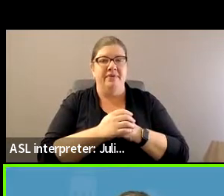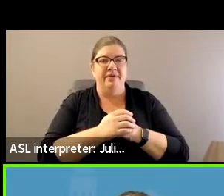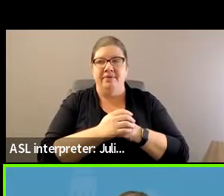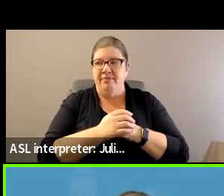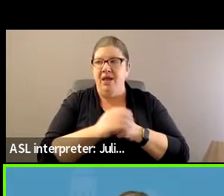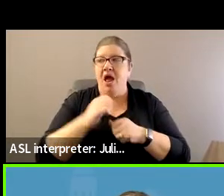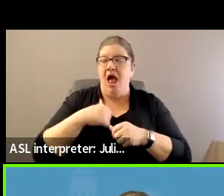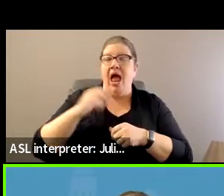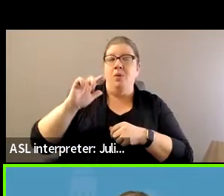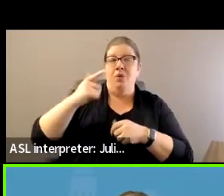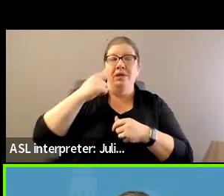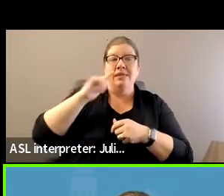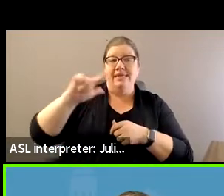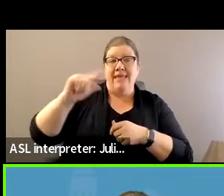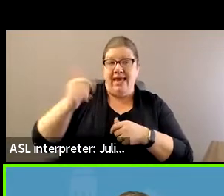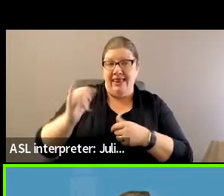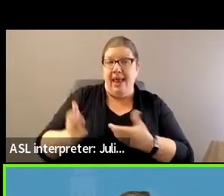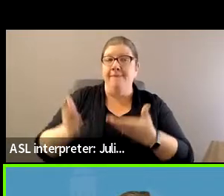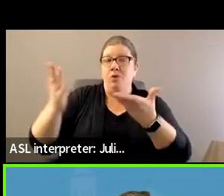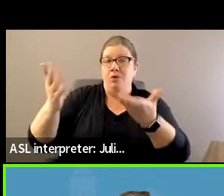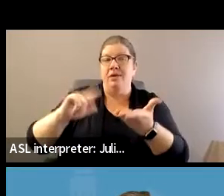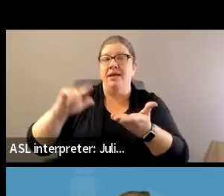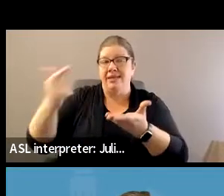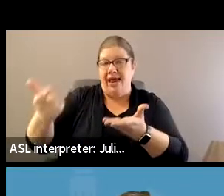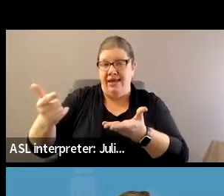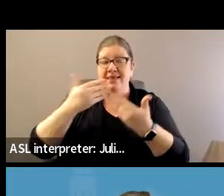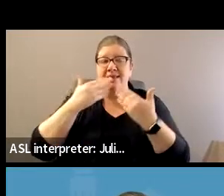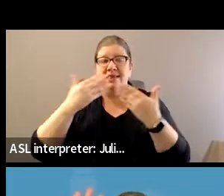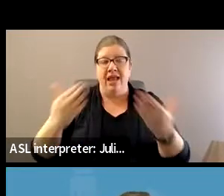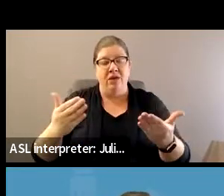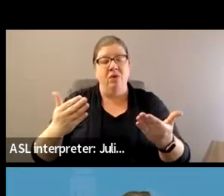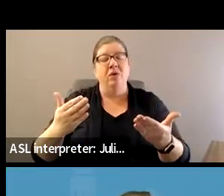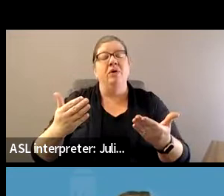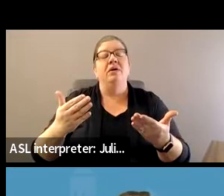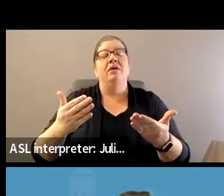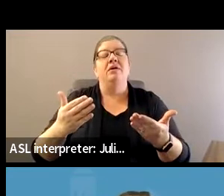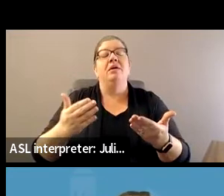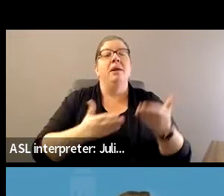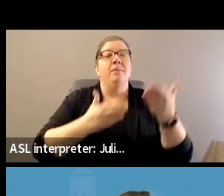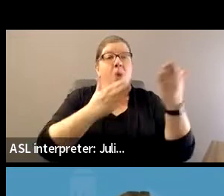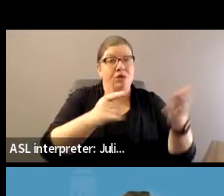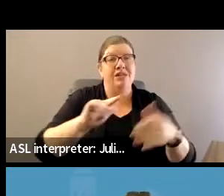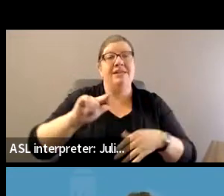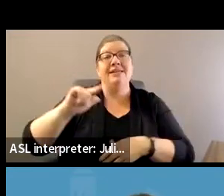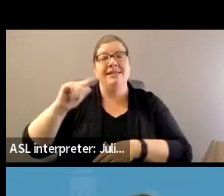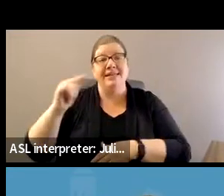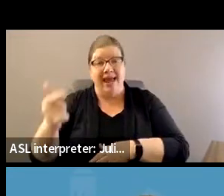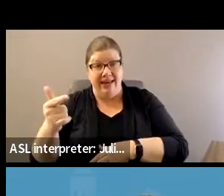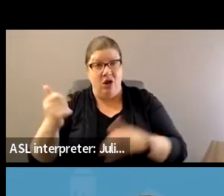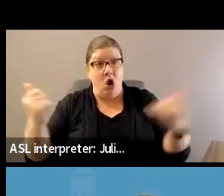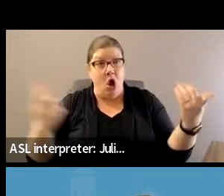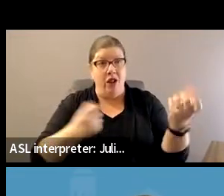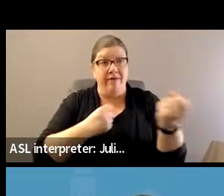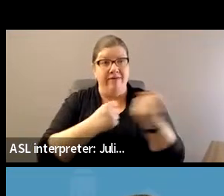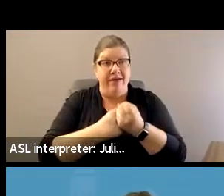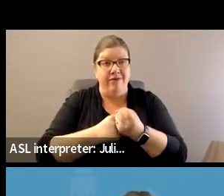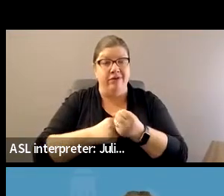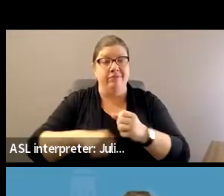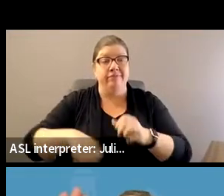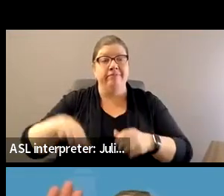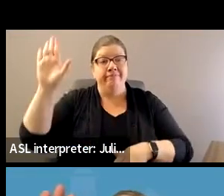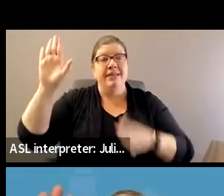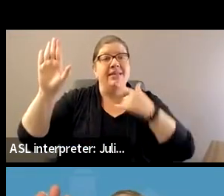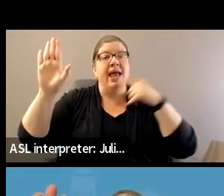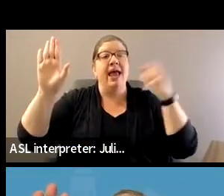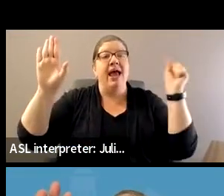I'll second that motion. Mr. Banning. So it's been motioned by Ms. Alvarez and seconded by Mr. Banning. All in favor, please raise your hand and say